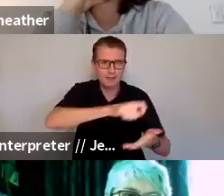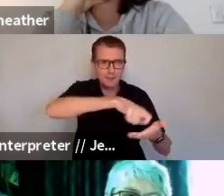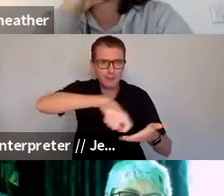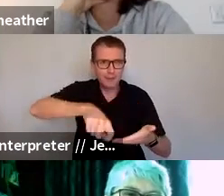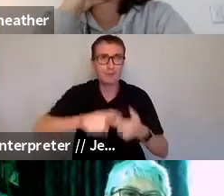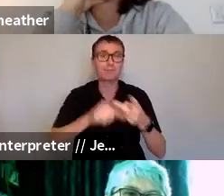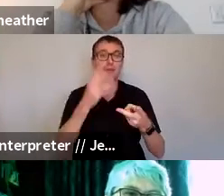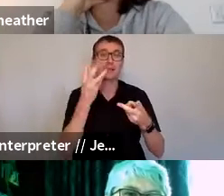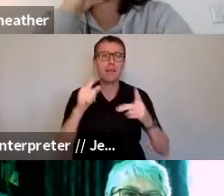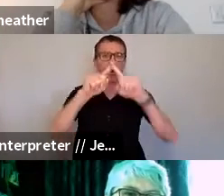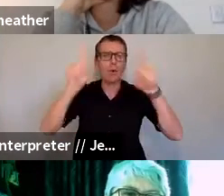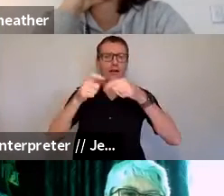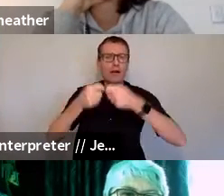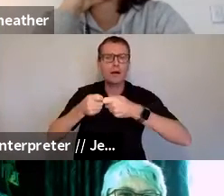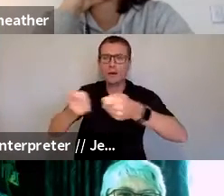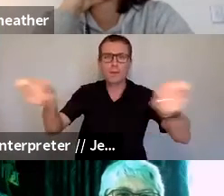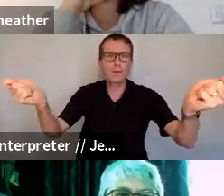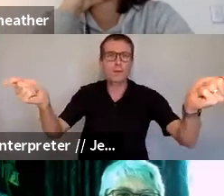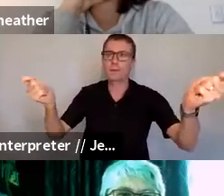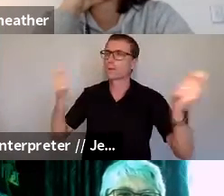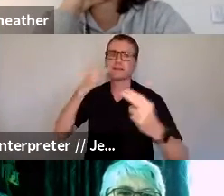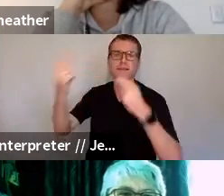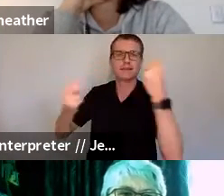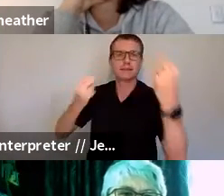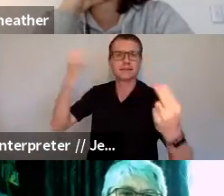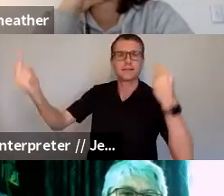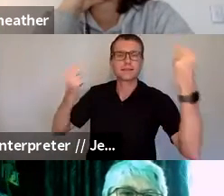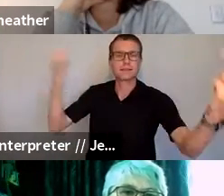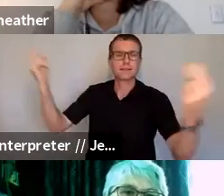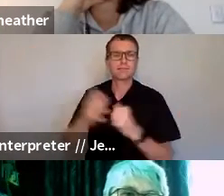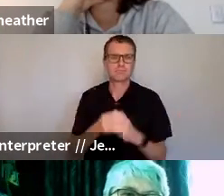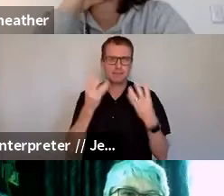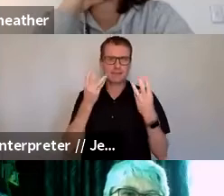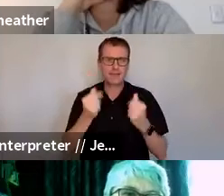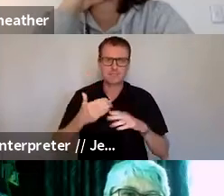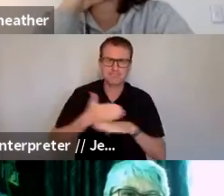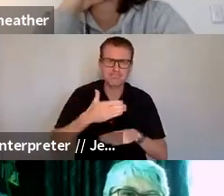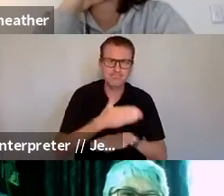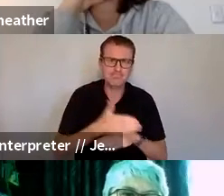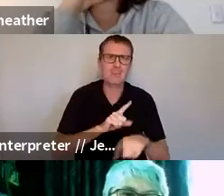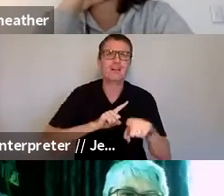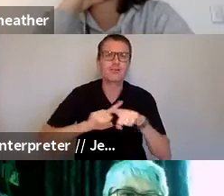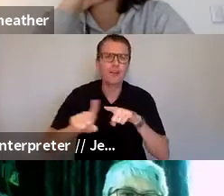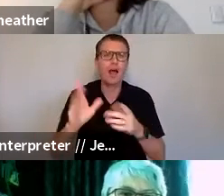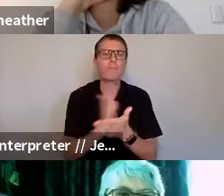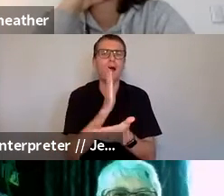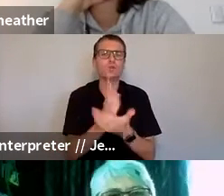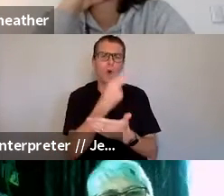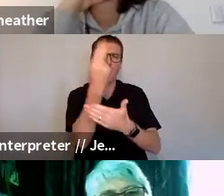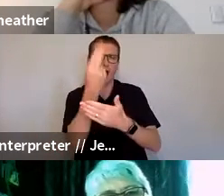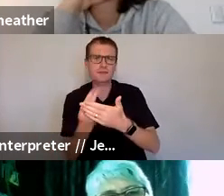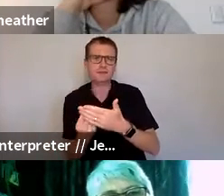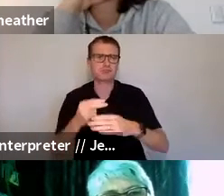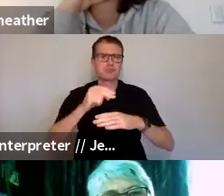that work to provide access to the arts for all, and that's their speciality. So today we're asking them and inviting you all to tell us